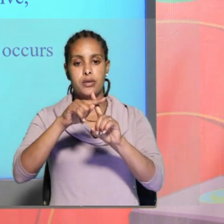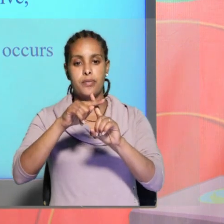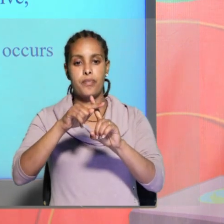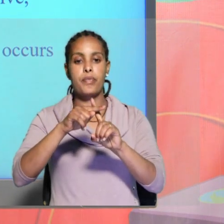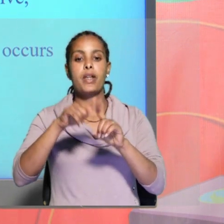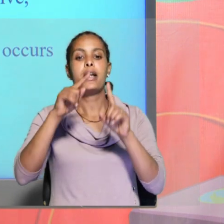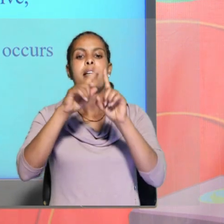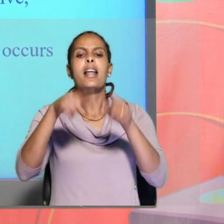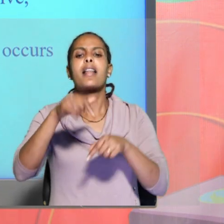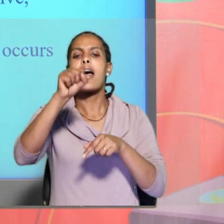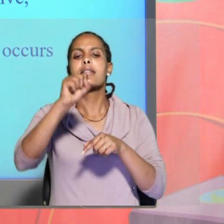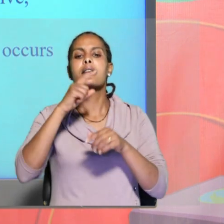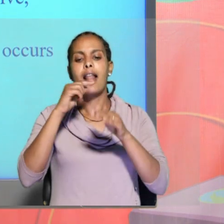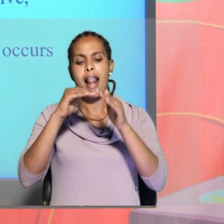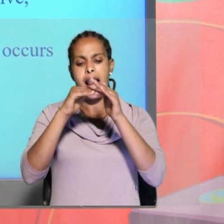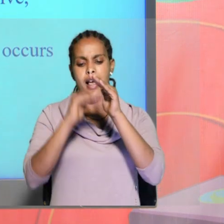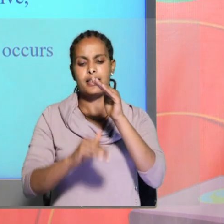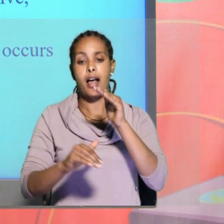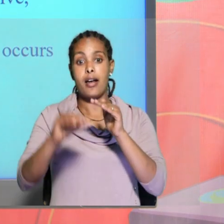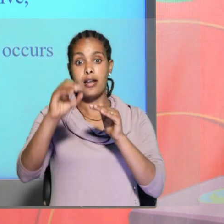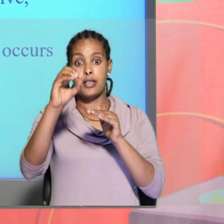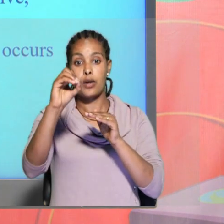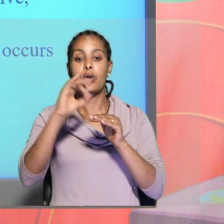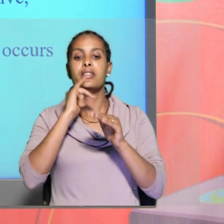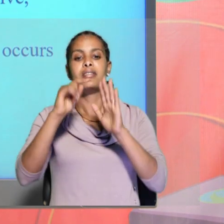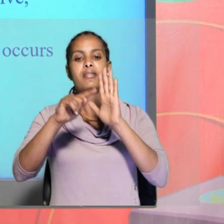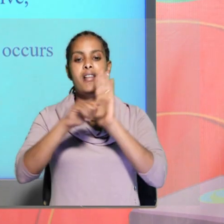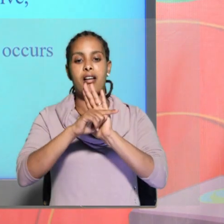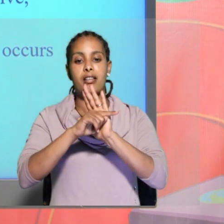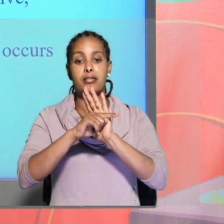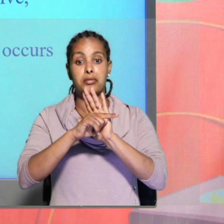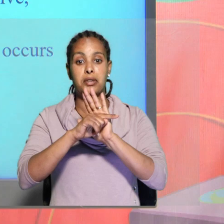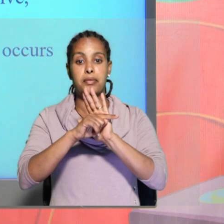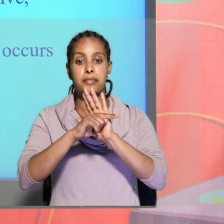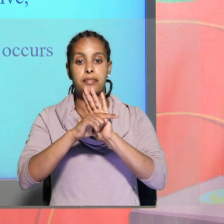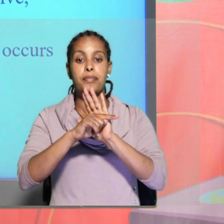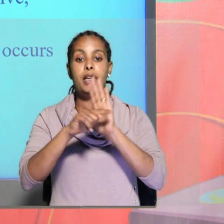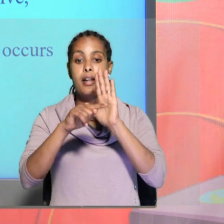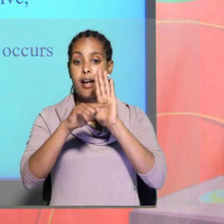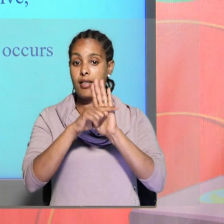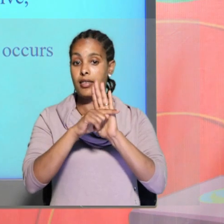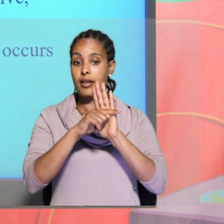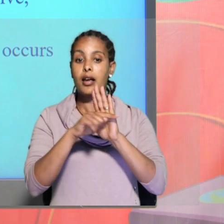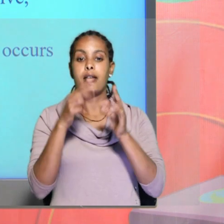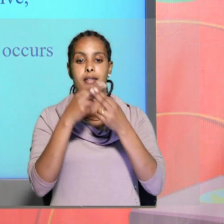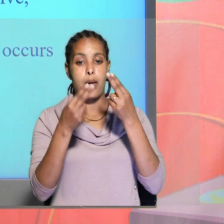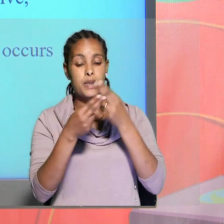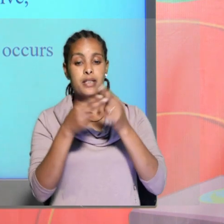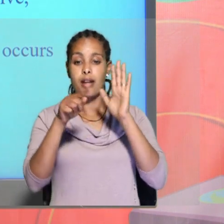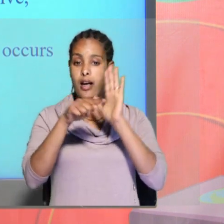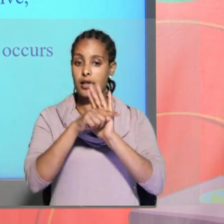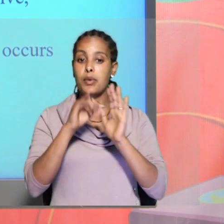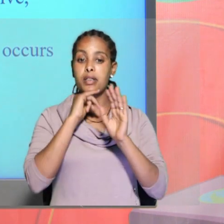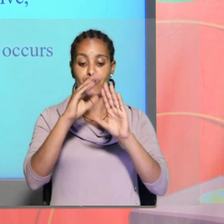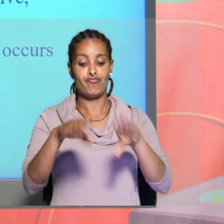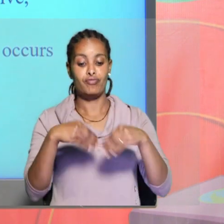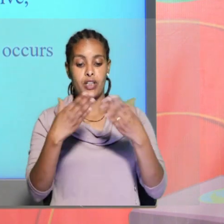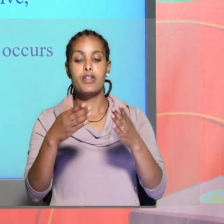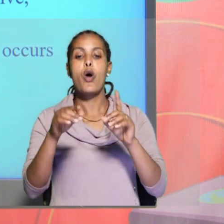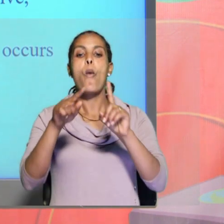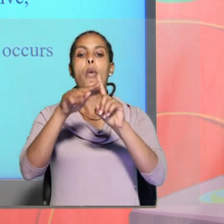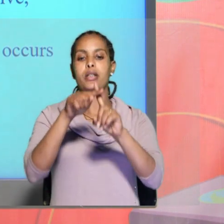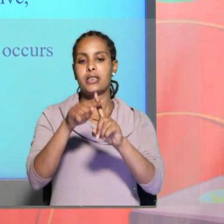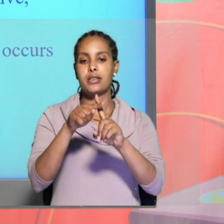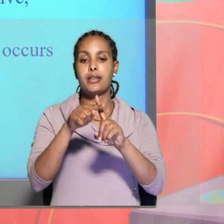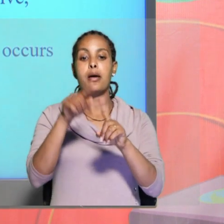and delta S is less than 0, negative, change in entropy, negative times negative is positive,